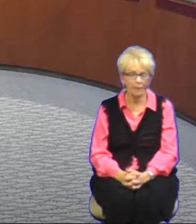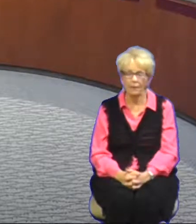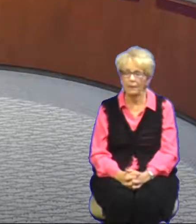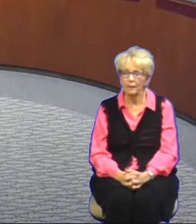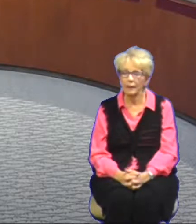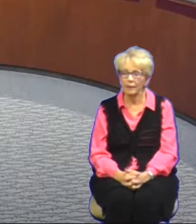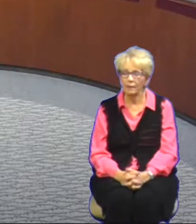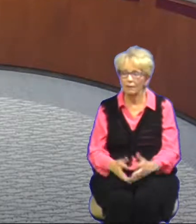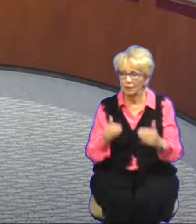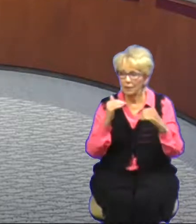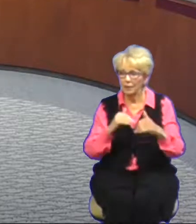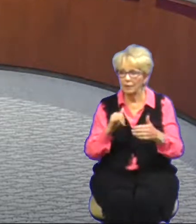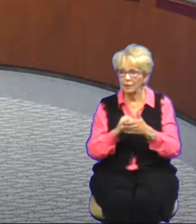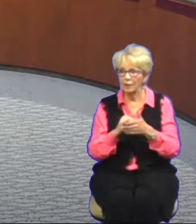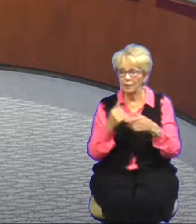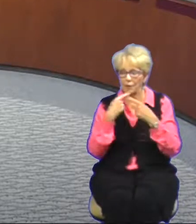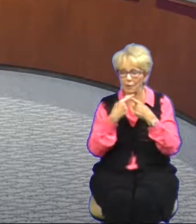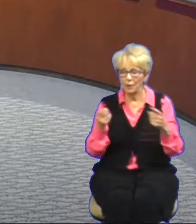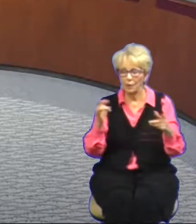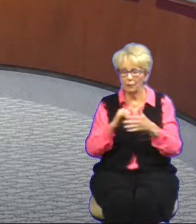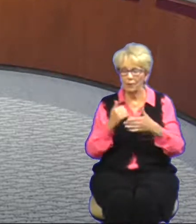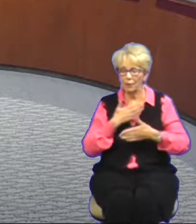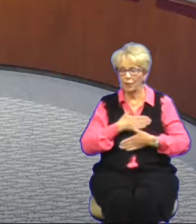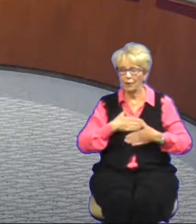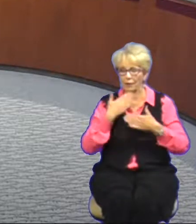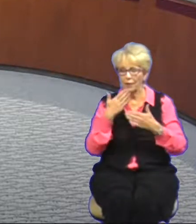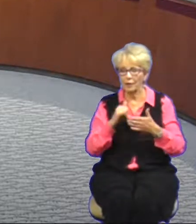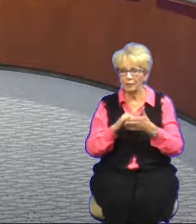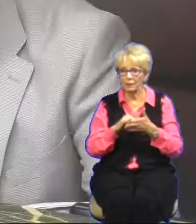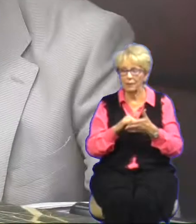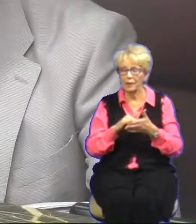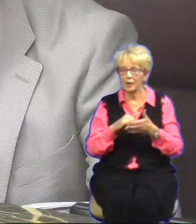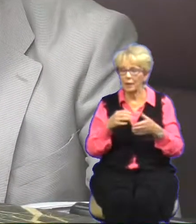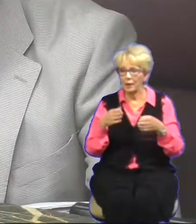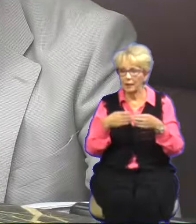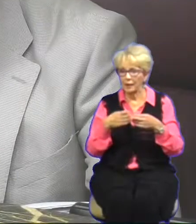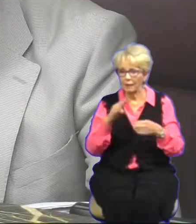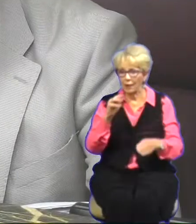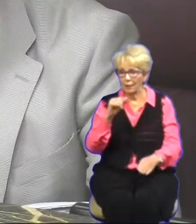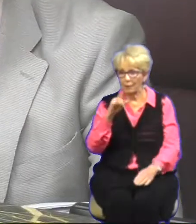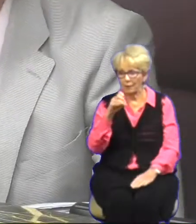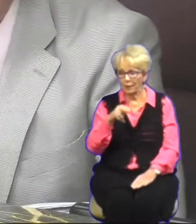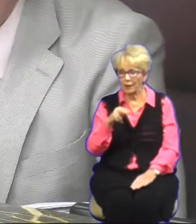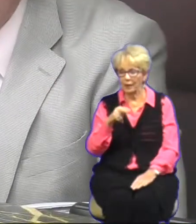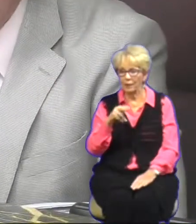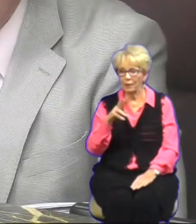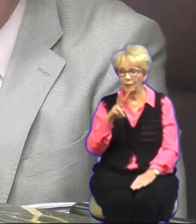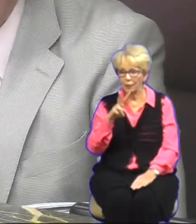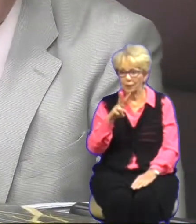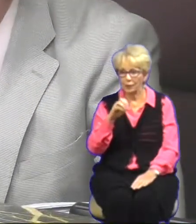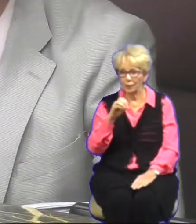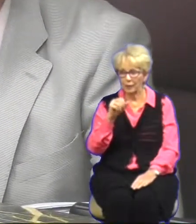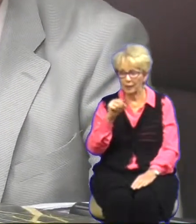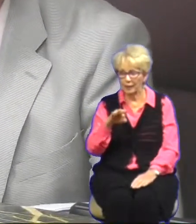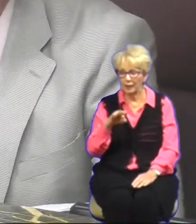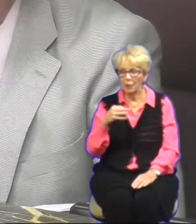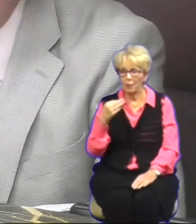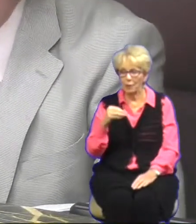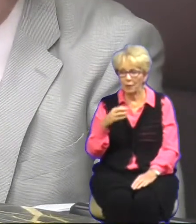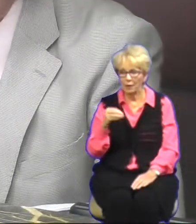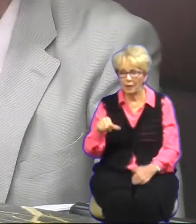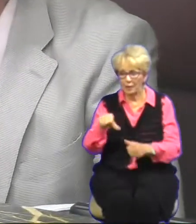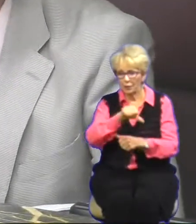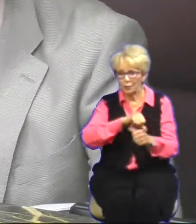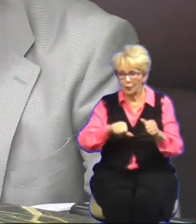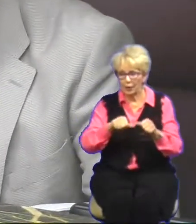Next, I would like to read a proclamation of thanks and appreciation to the town of Maiden. Whereas on April 14, 2019, Morganton and